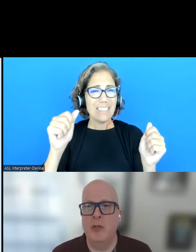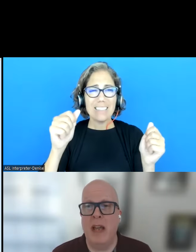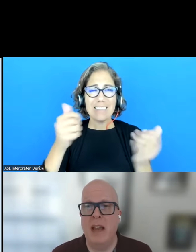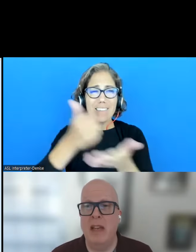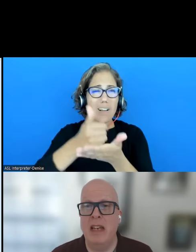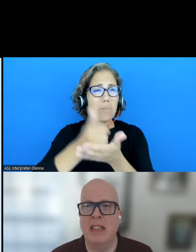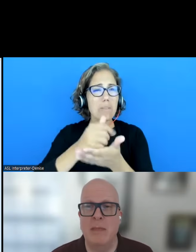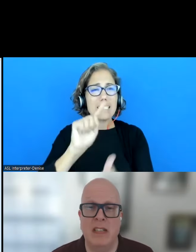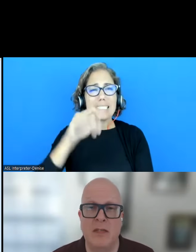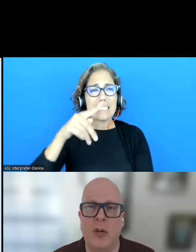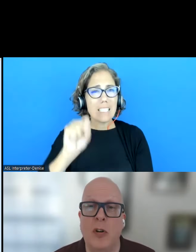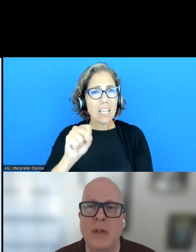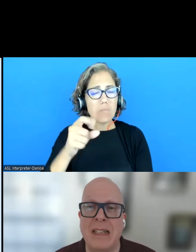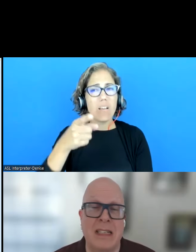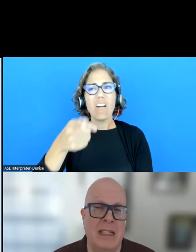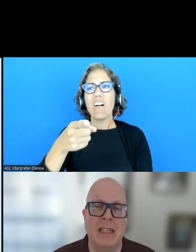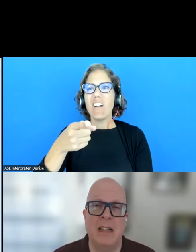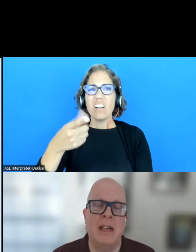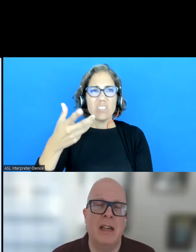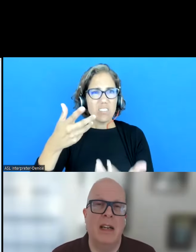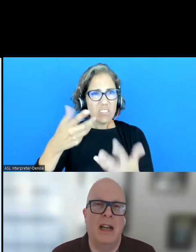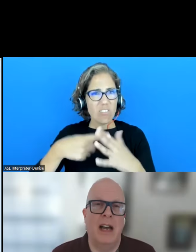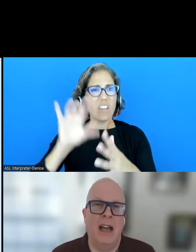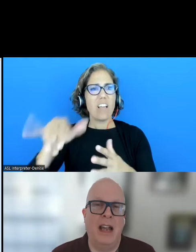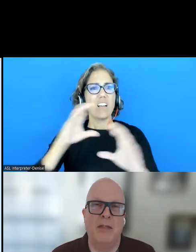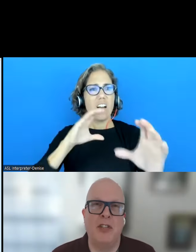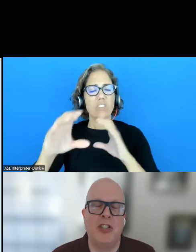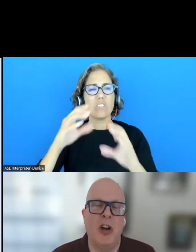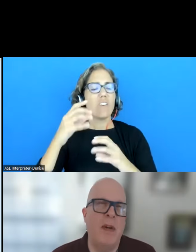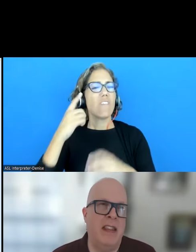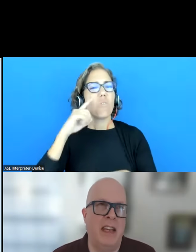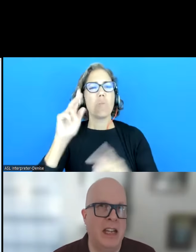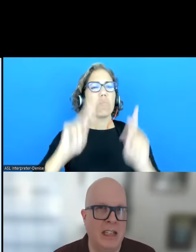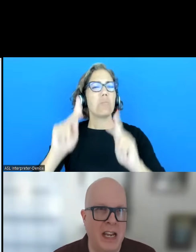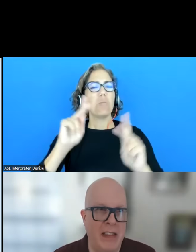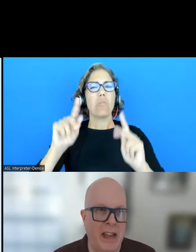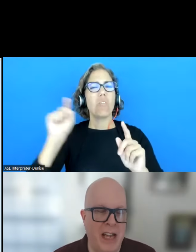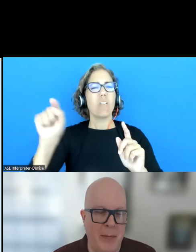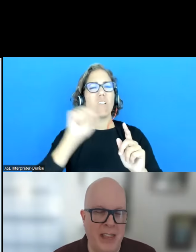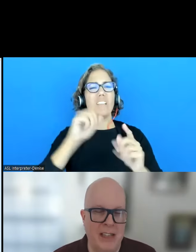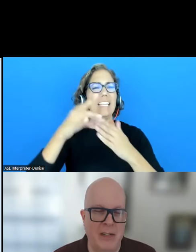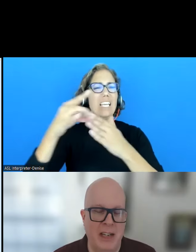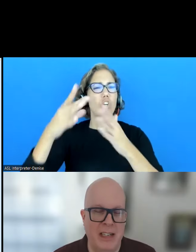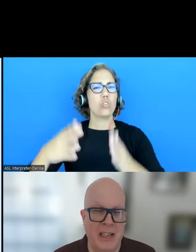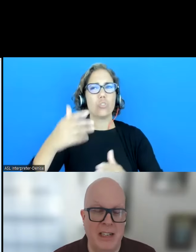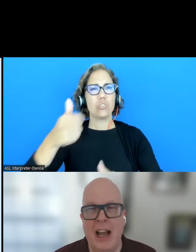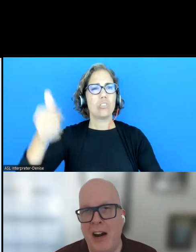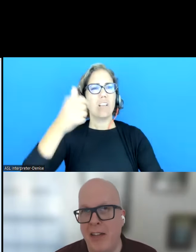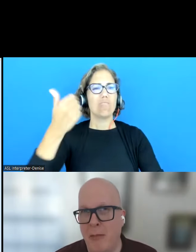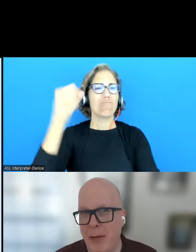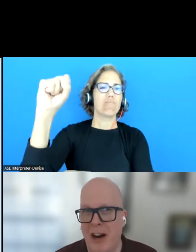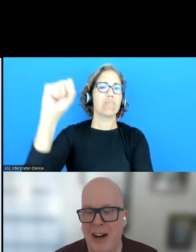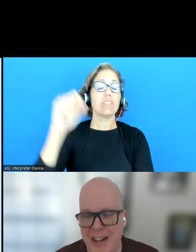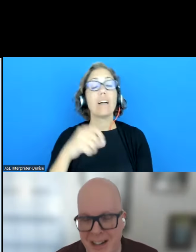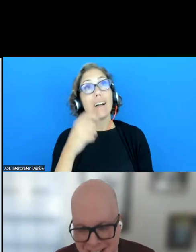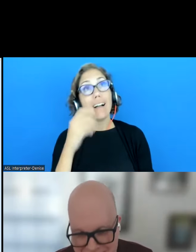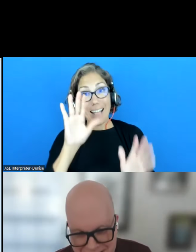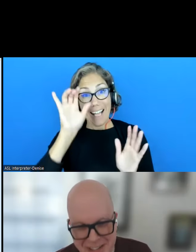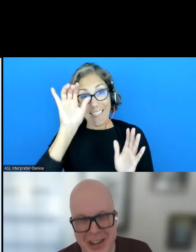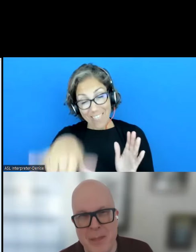with people who may be dismissive or resistant? I have so many things I could say on that topic that it's an entire other